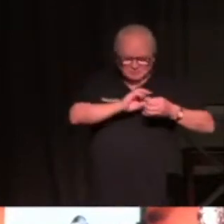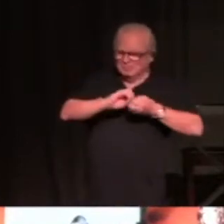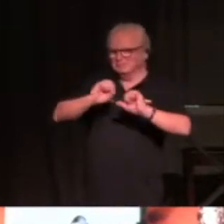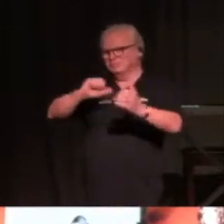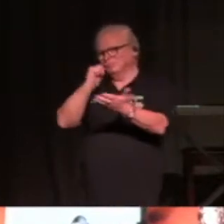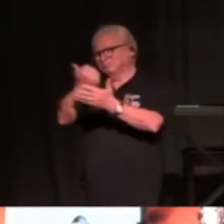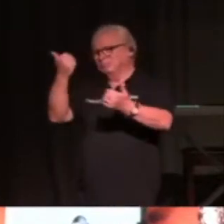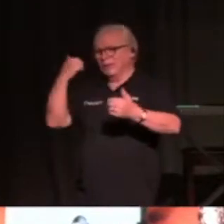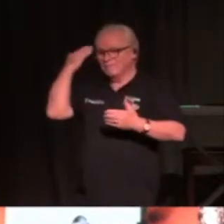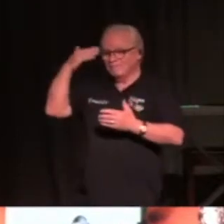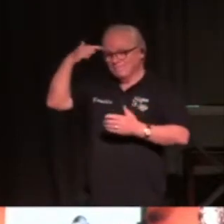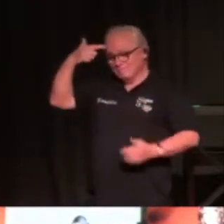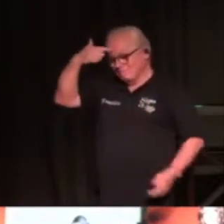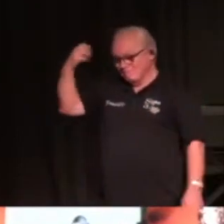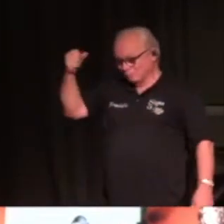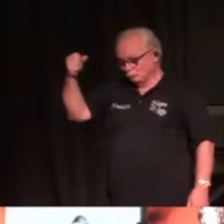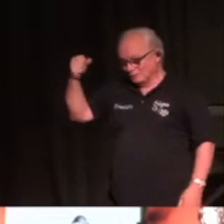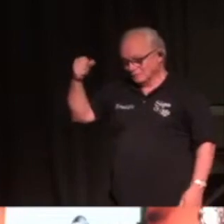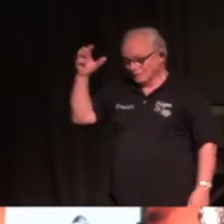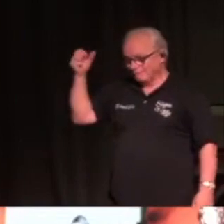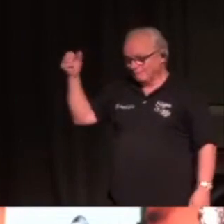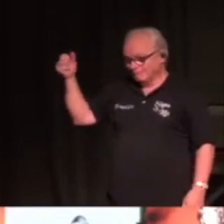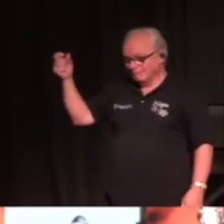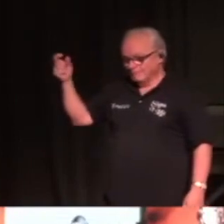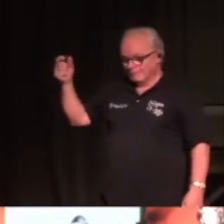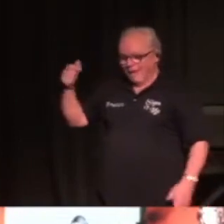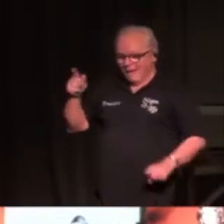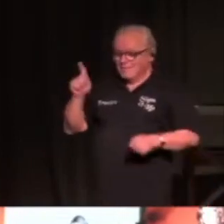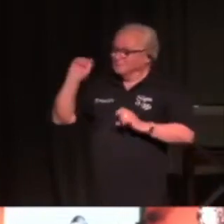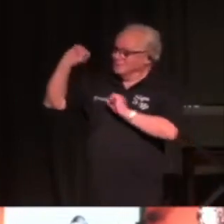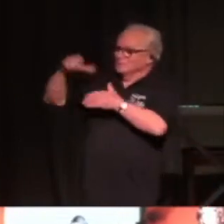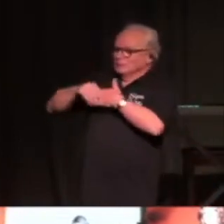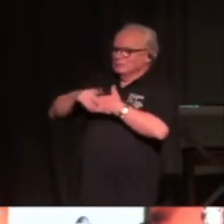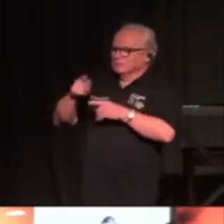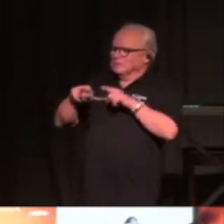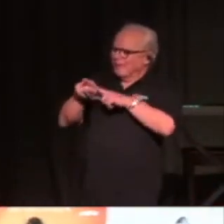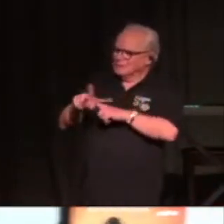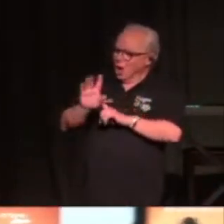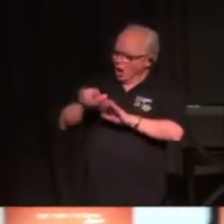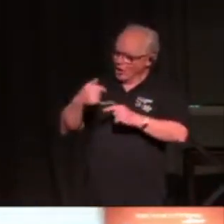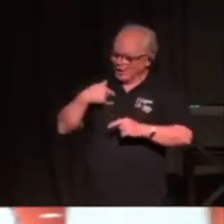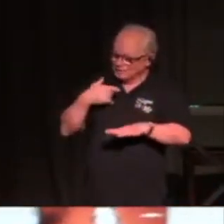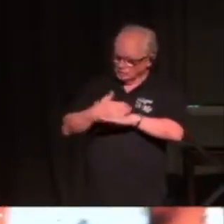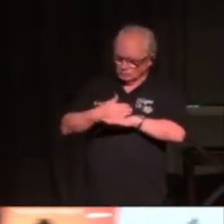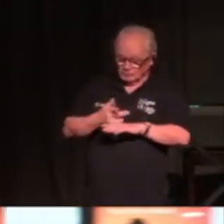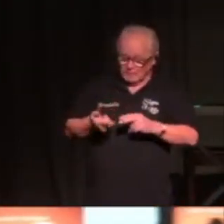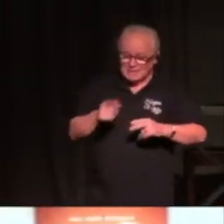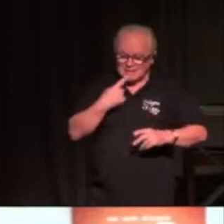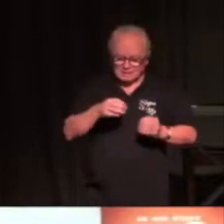his steps. And his friendship's conditional. It's conditional on John 15 and 14. You're my friends if you do whatever I command